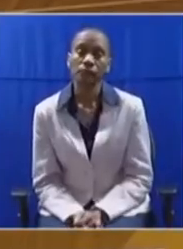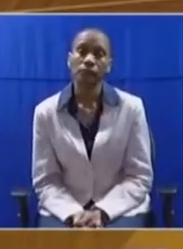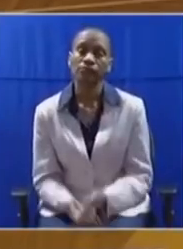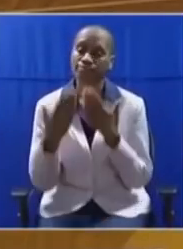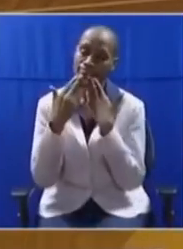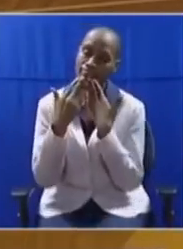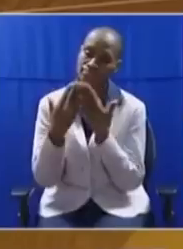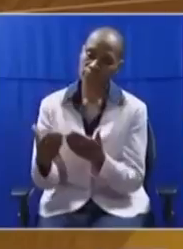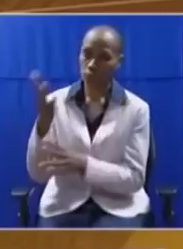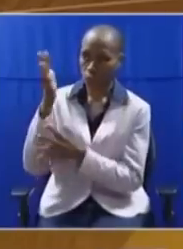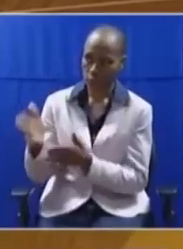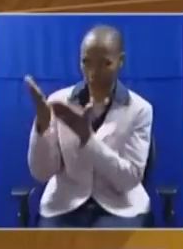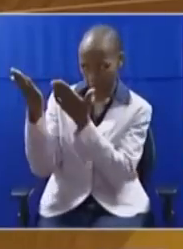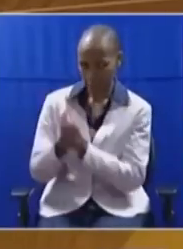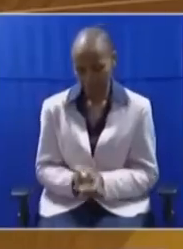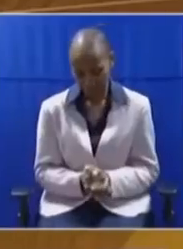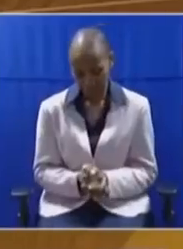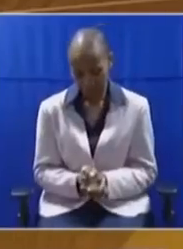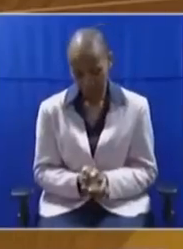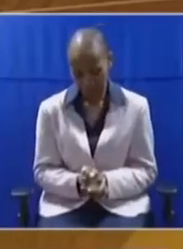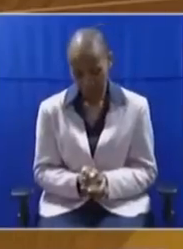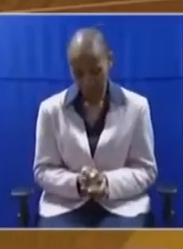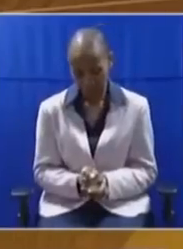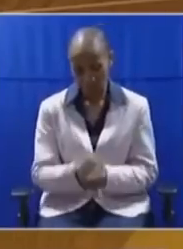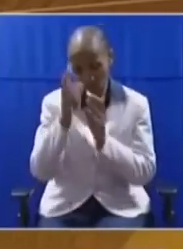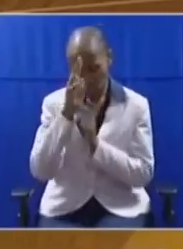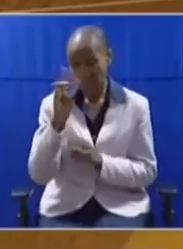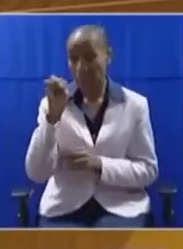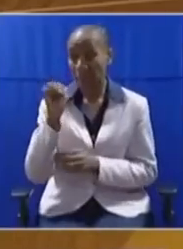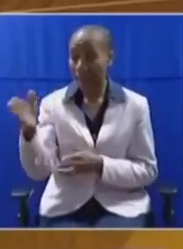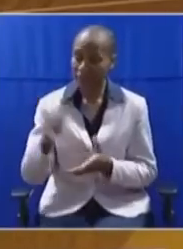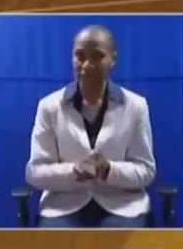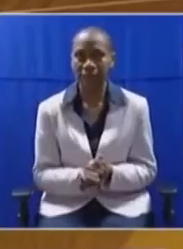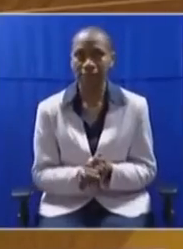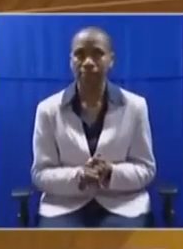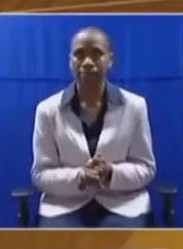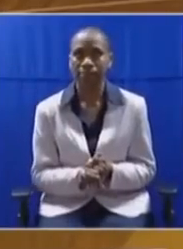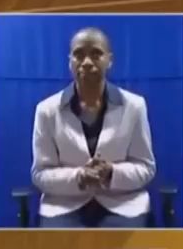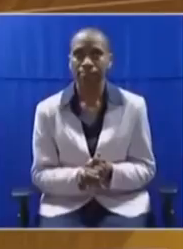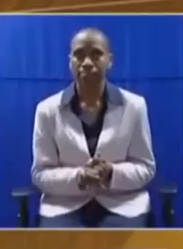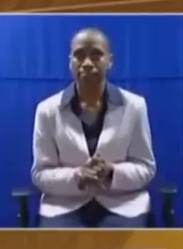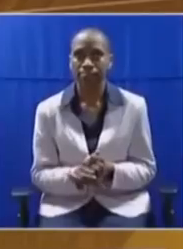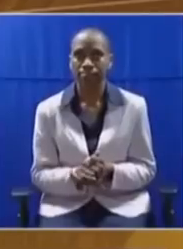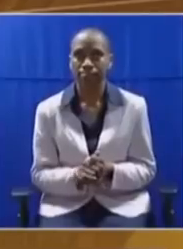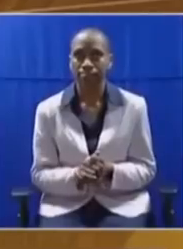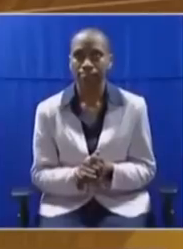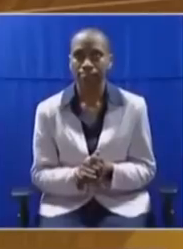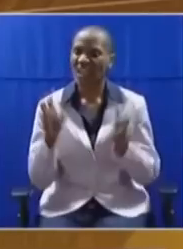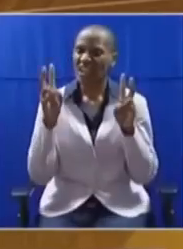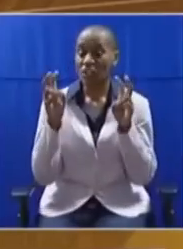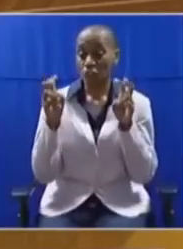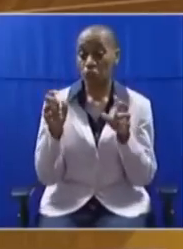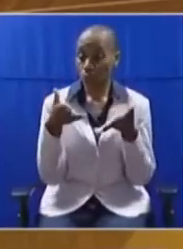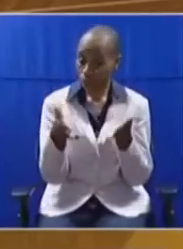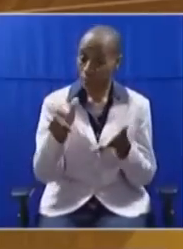Thank you, Honorable Speaker, Honorable Maimane. The issue of the expropriation of